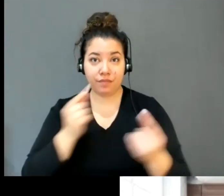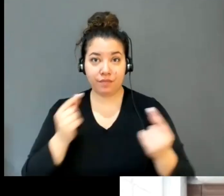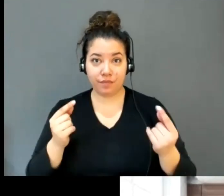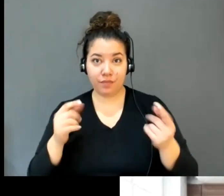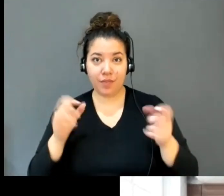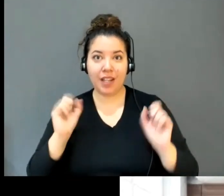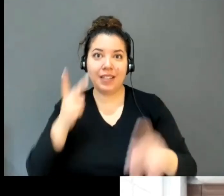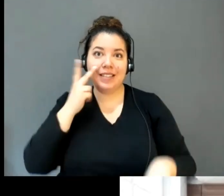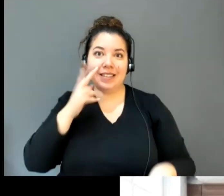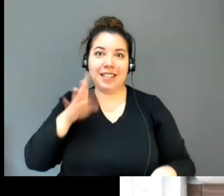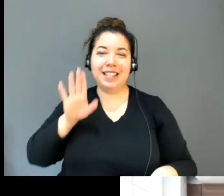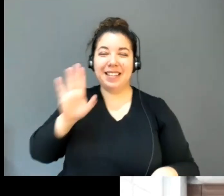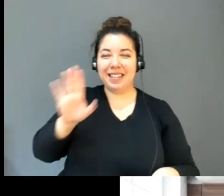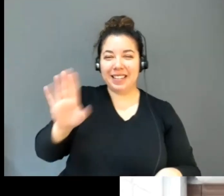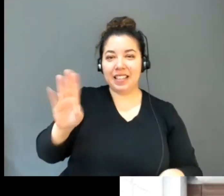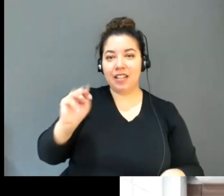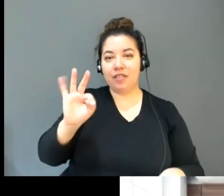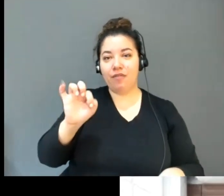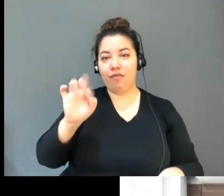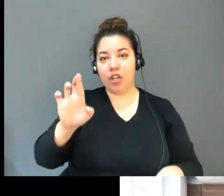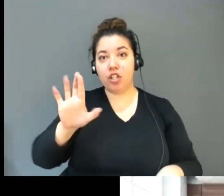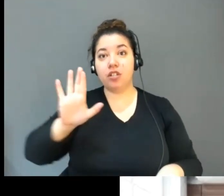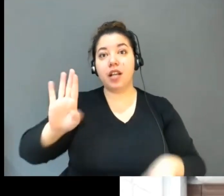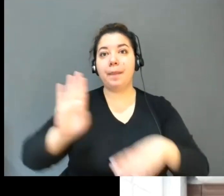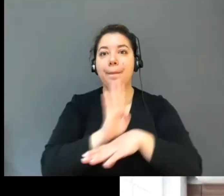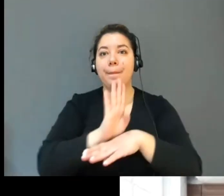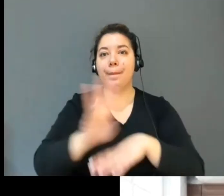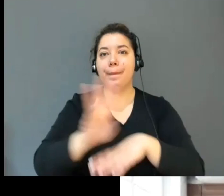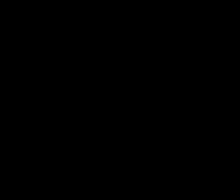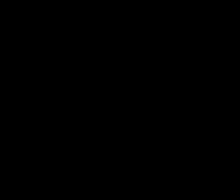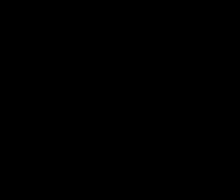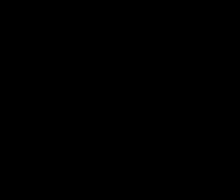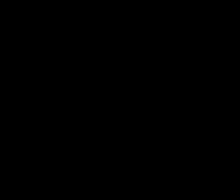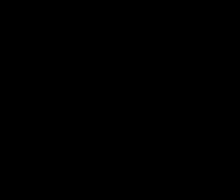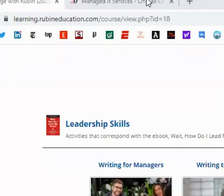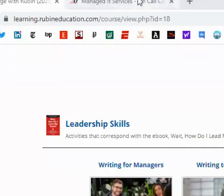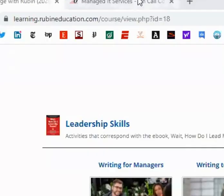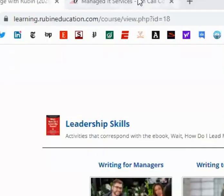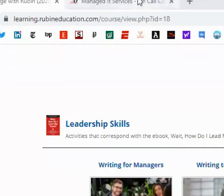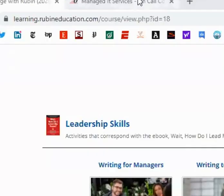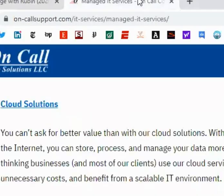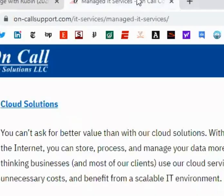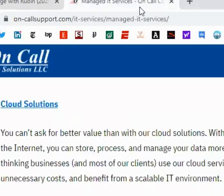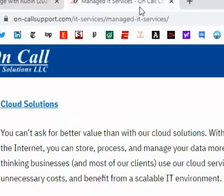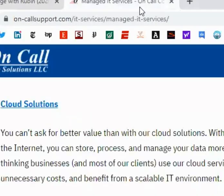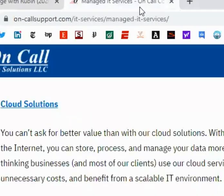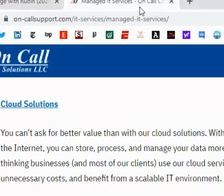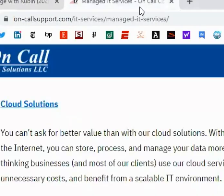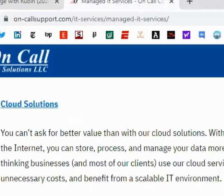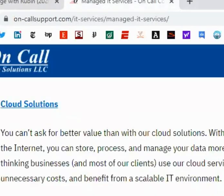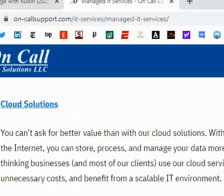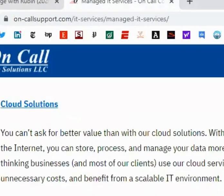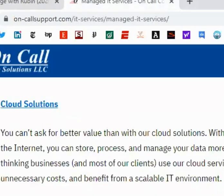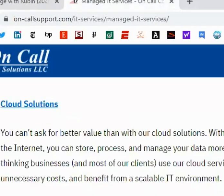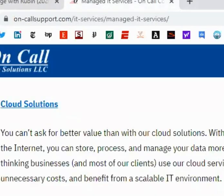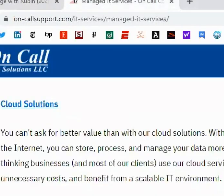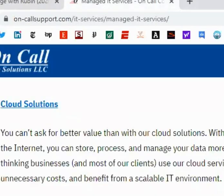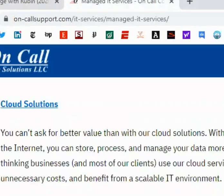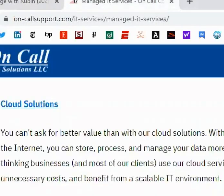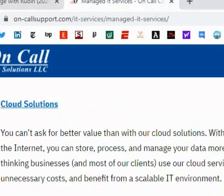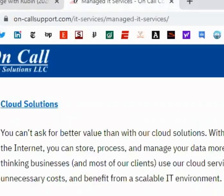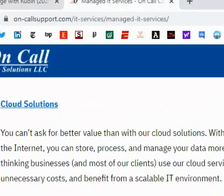think of a question you might want to ask. So let me show you. I went to his website before